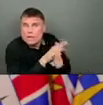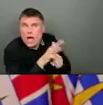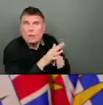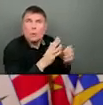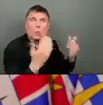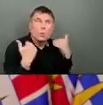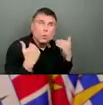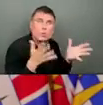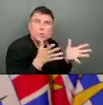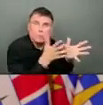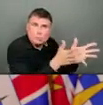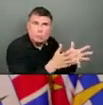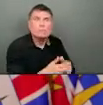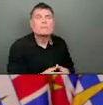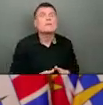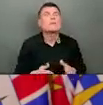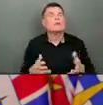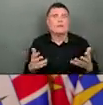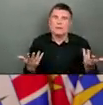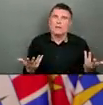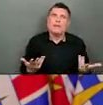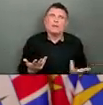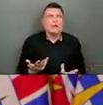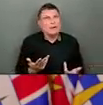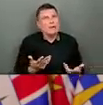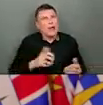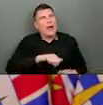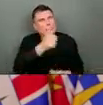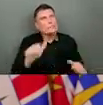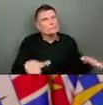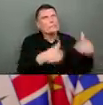but we can come together and support each other through this as well.